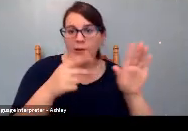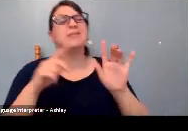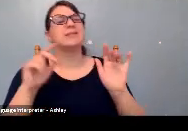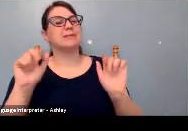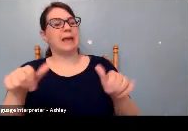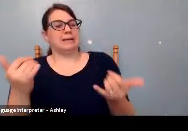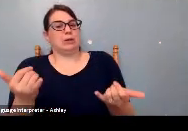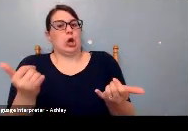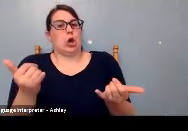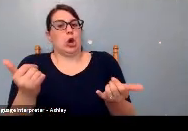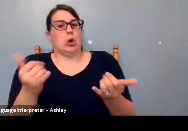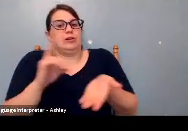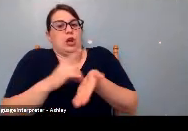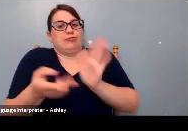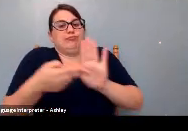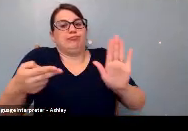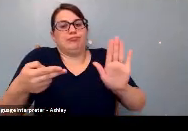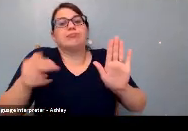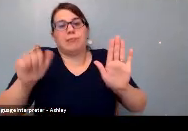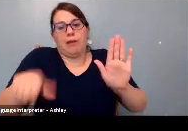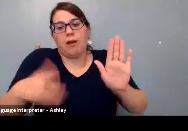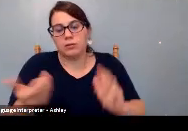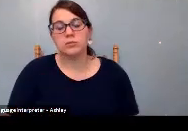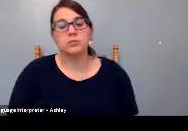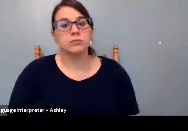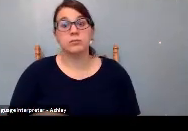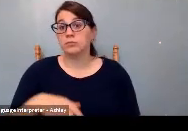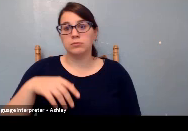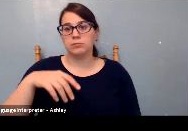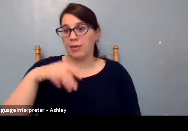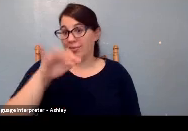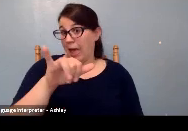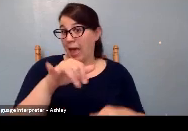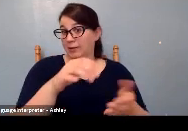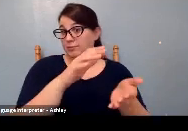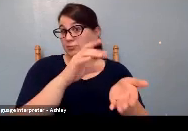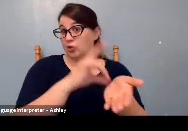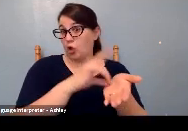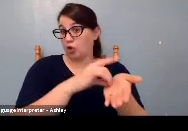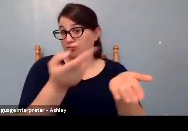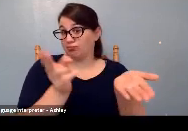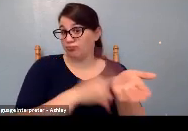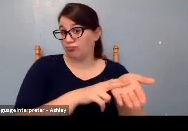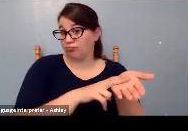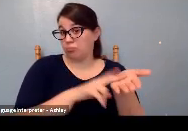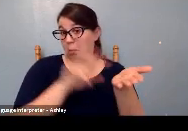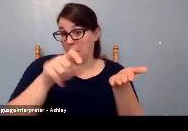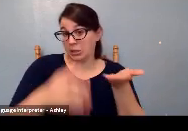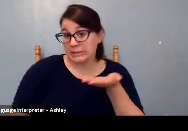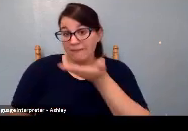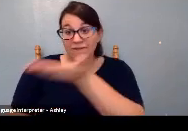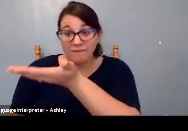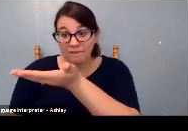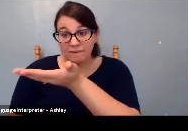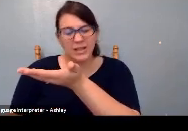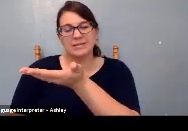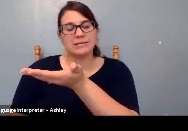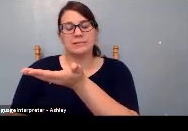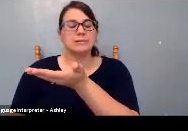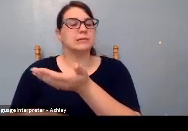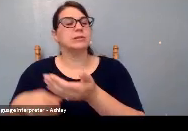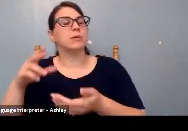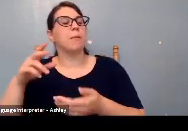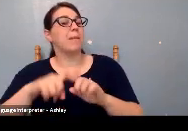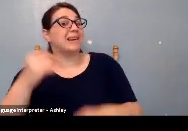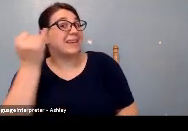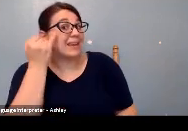note, you do not have to provide the written diagnosis at the time of enrollment. However, you do need to keep it on hand in case it's ever